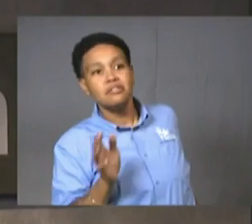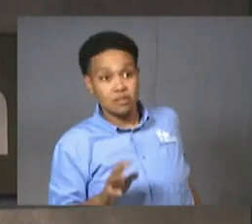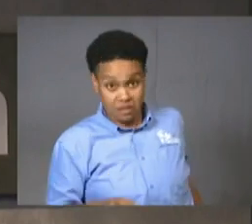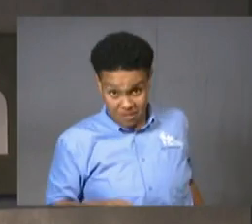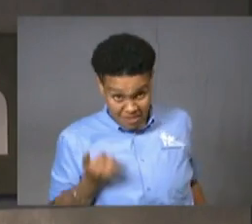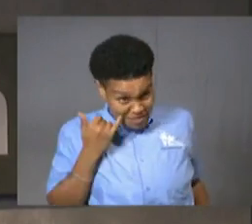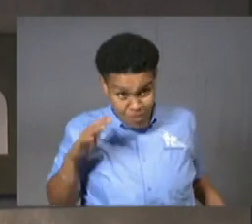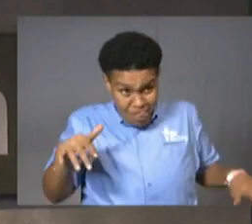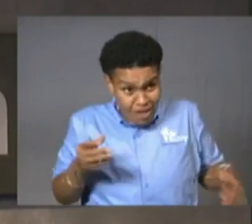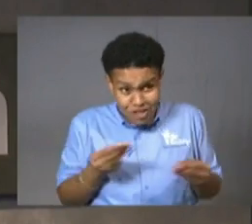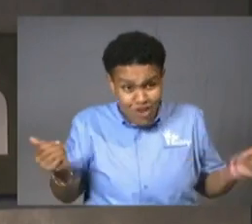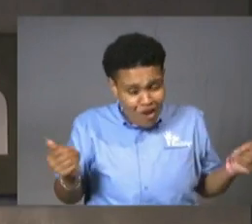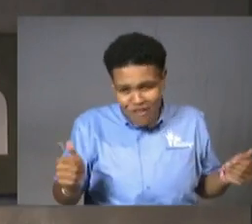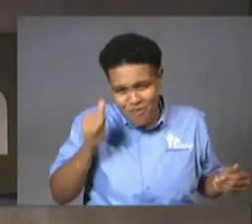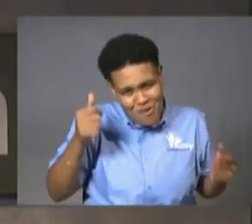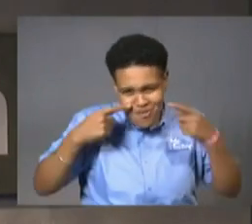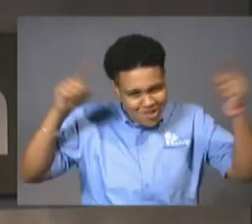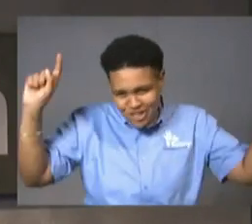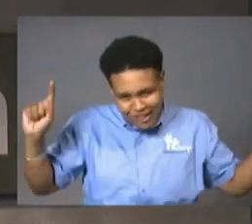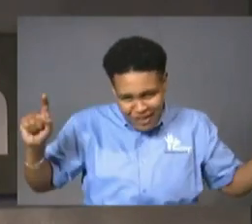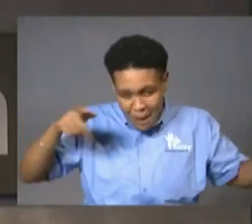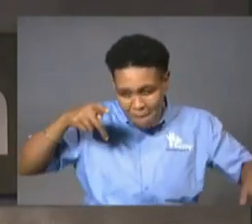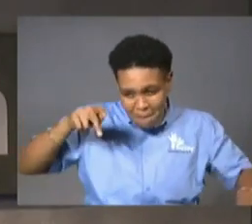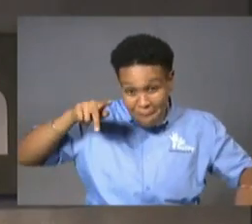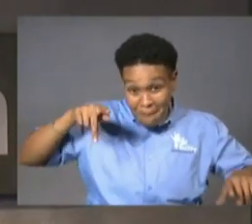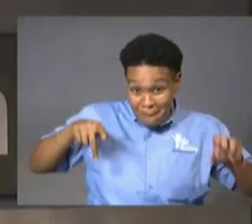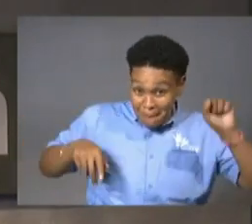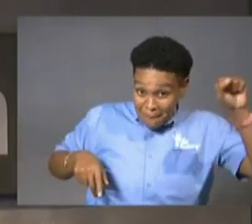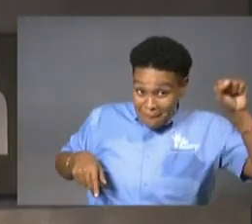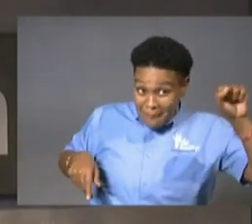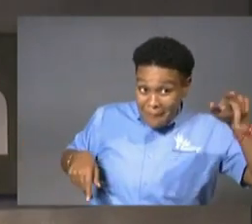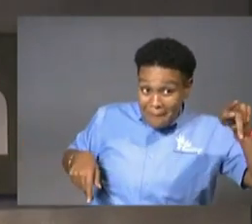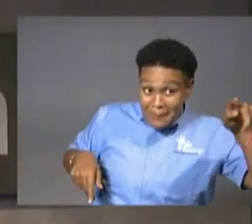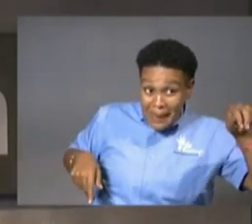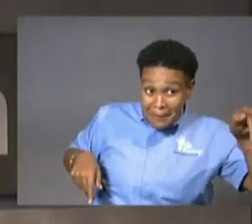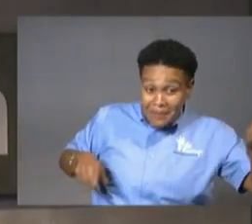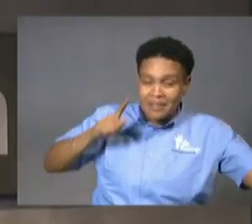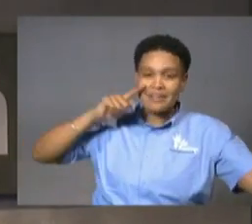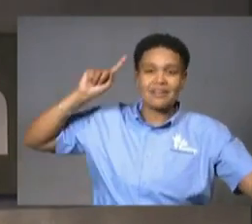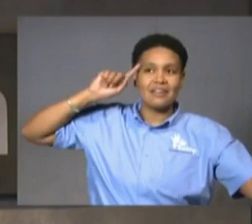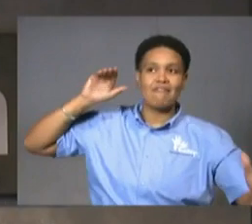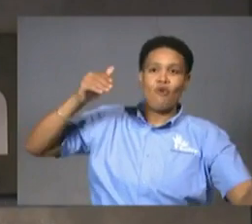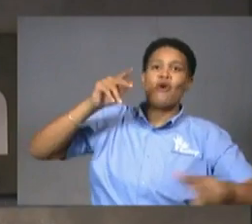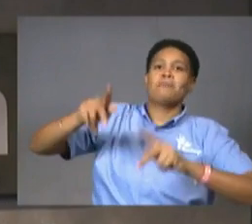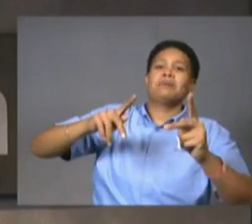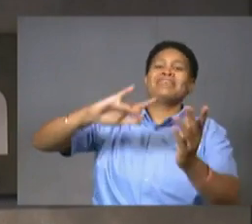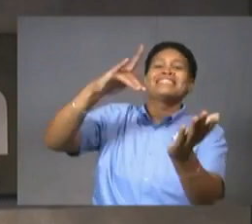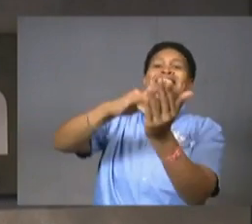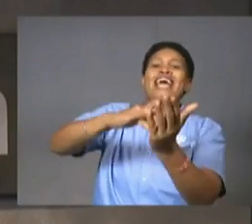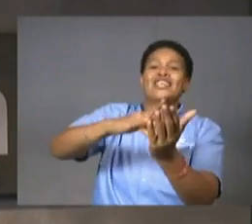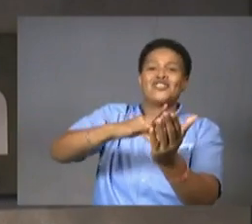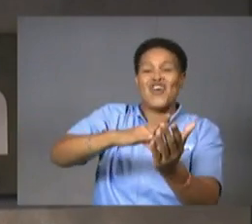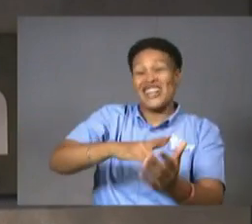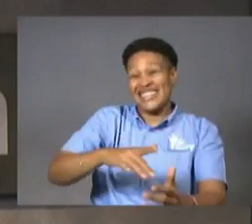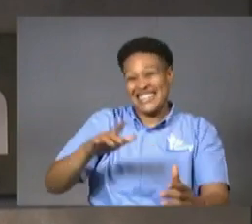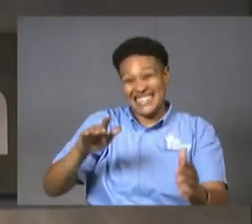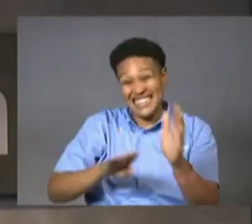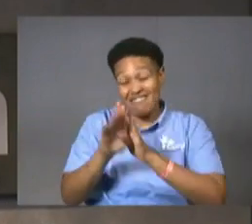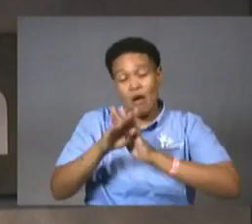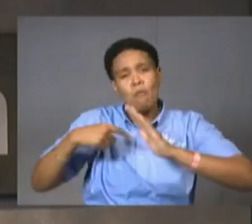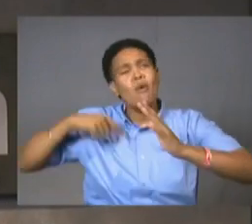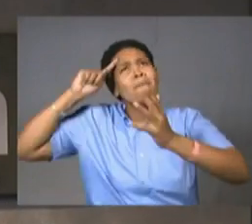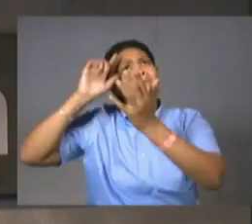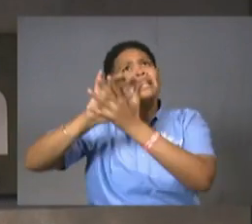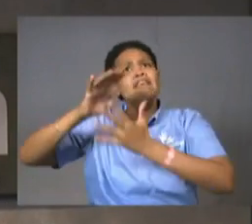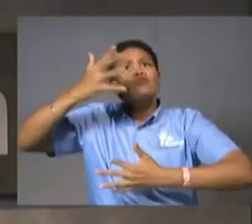nowhere. The People's National Party puts people in the center of development. We believe in social investment in our people to uplift